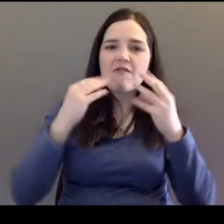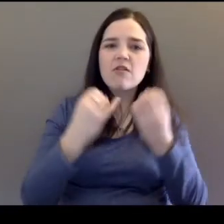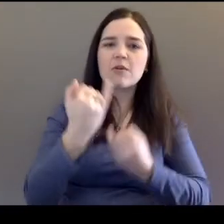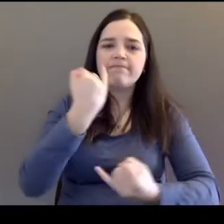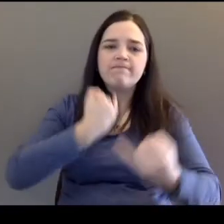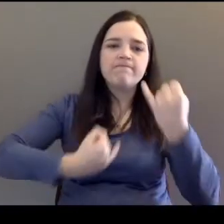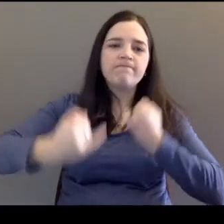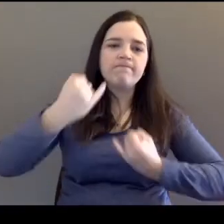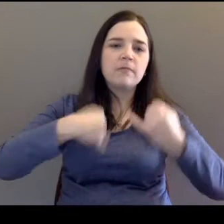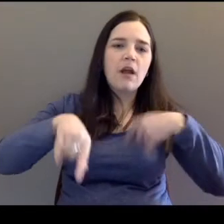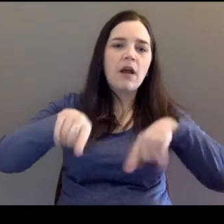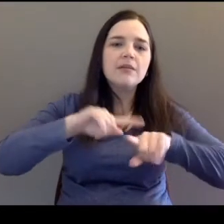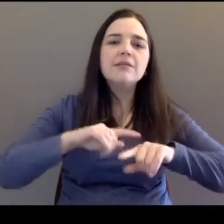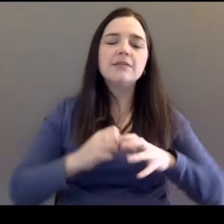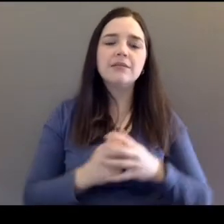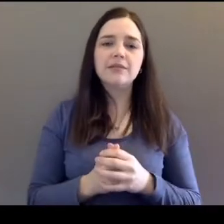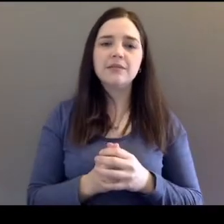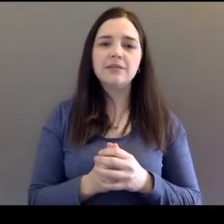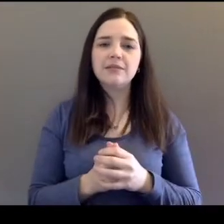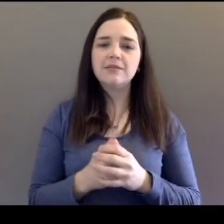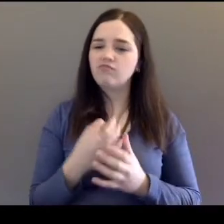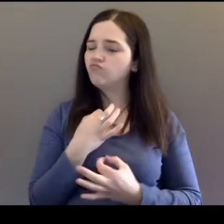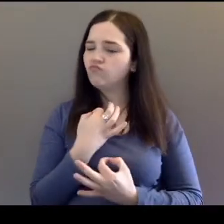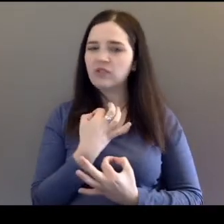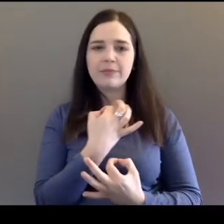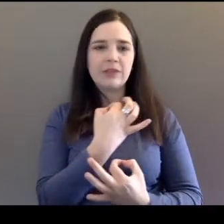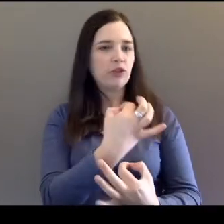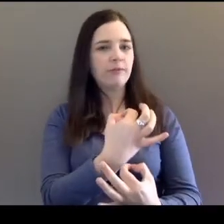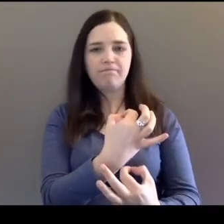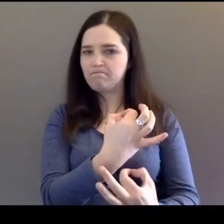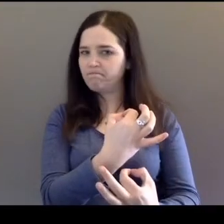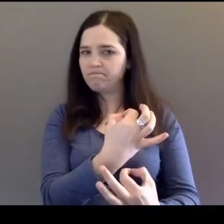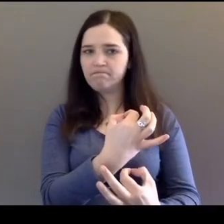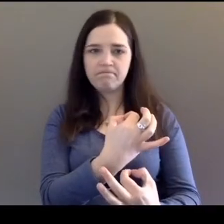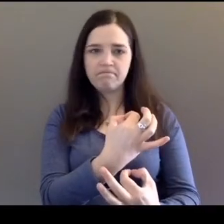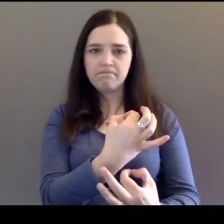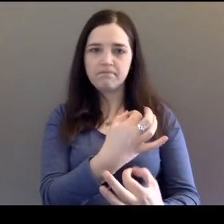us. And lead us not into temptation.